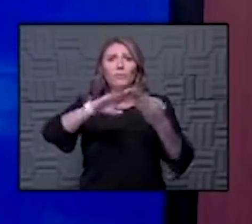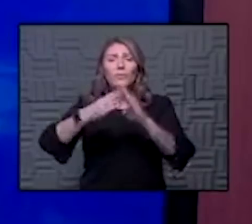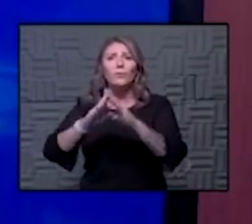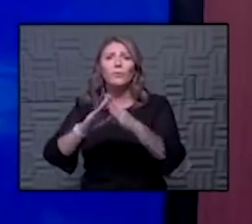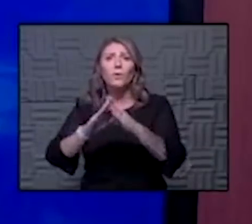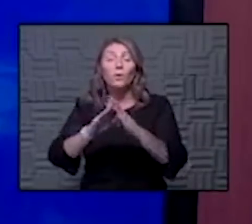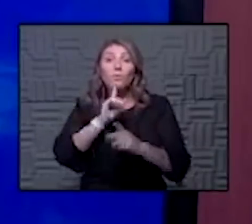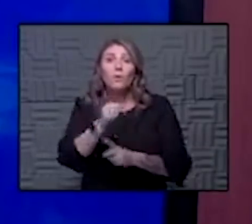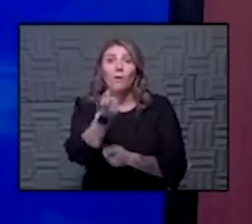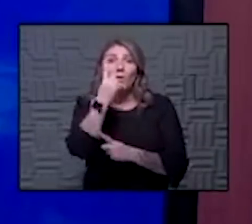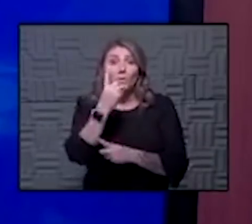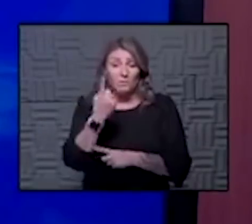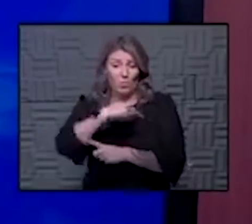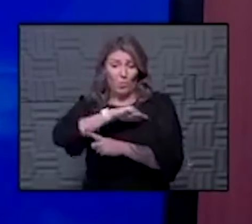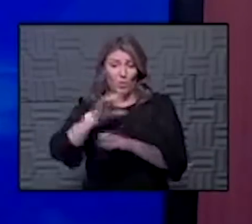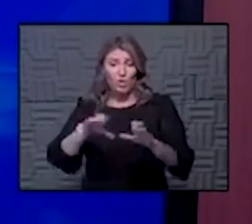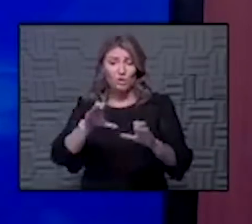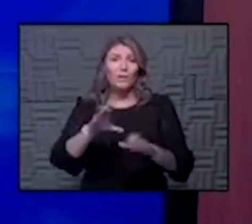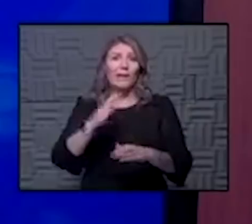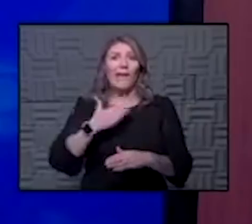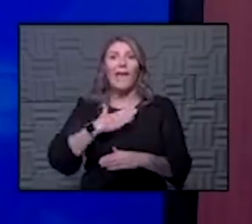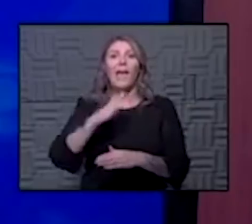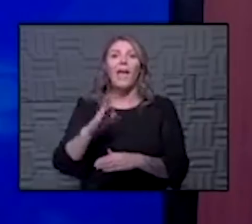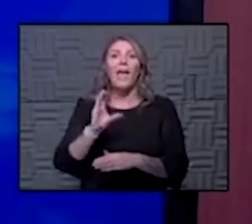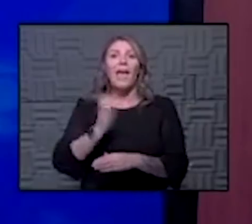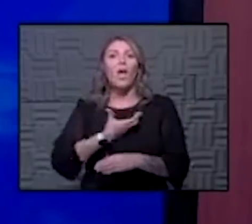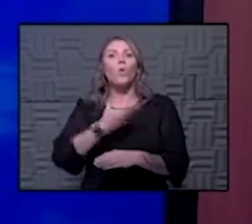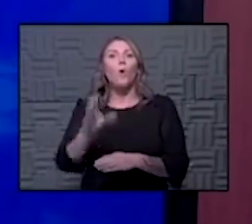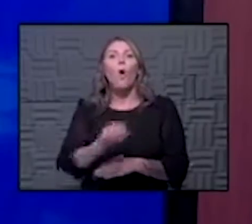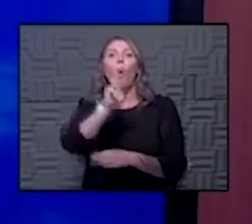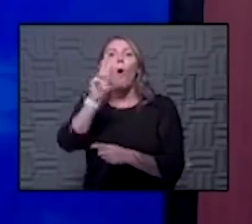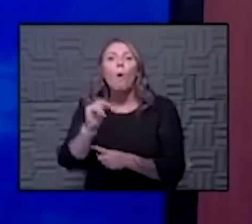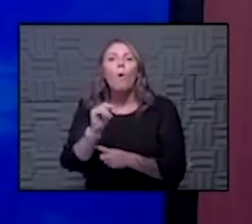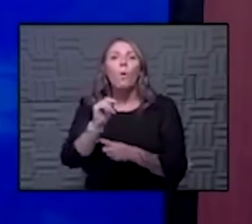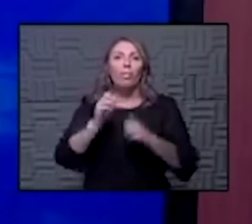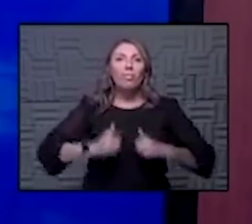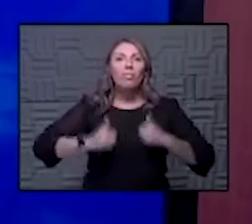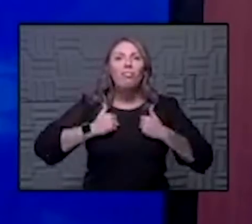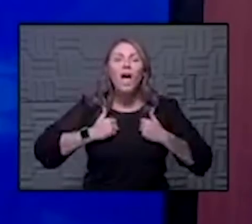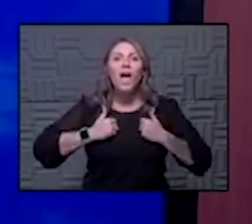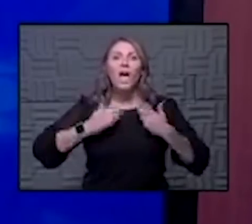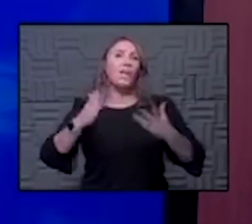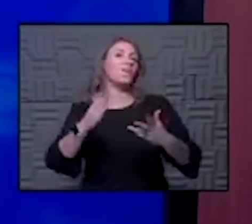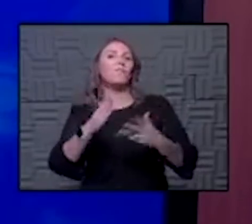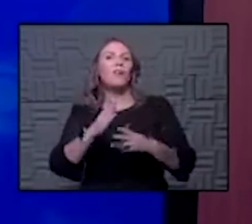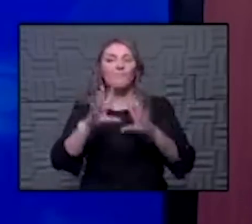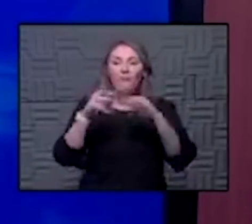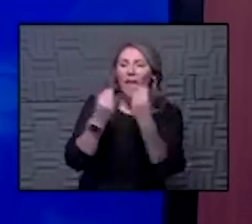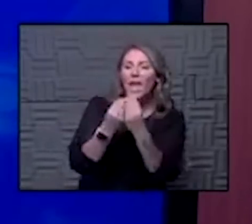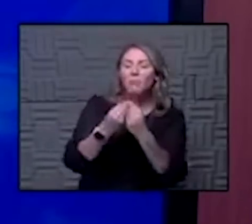we're doing in our own lives at our individual levels with our families and mixing bubbles, to